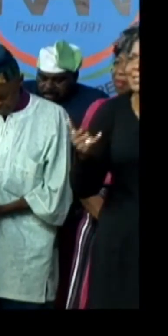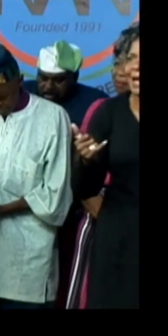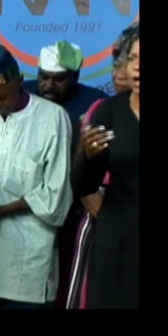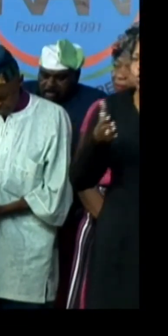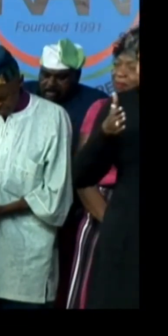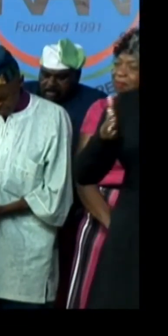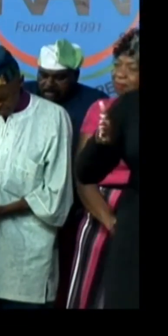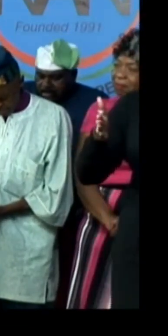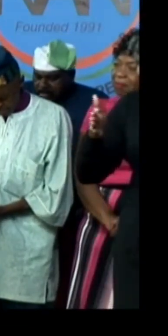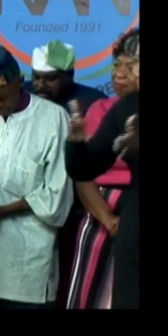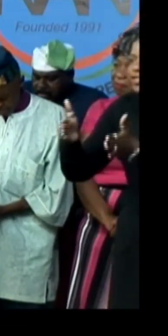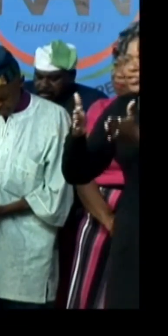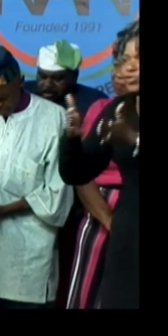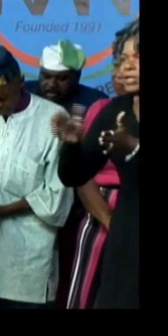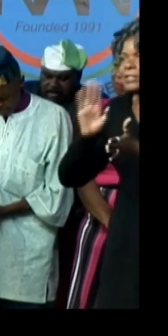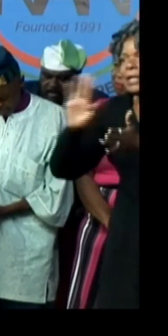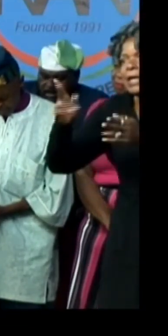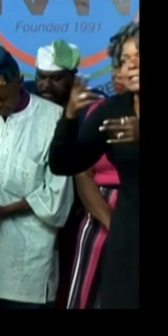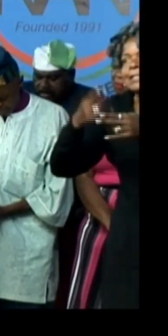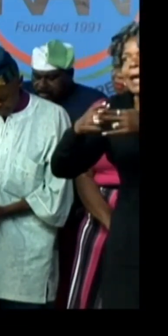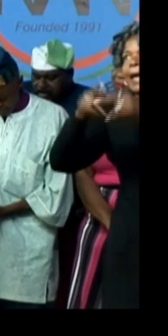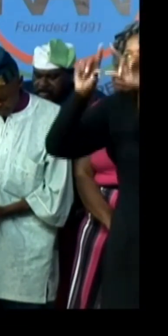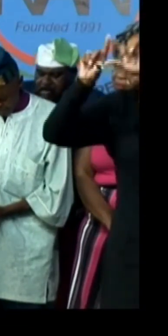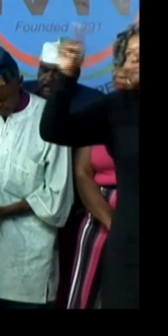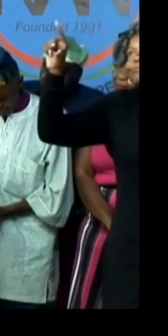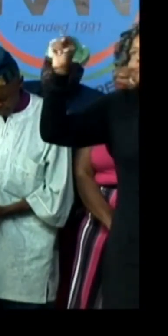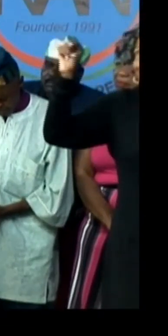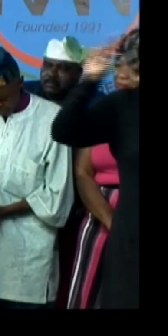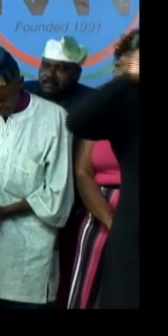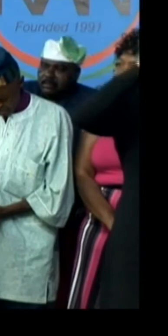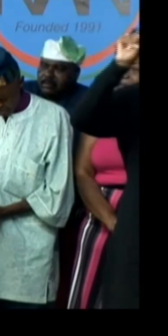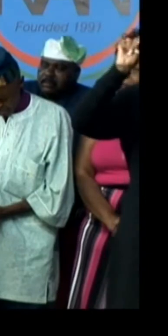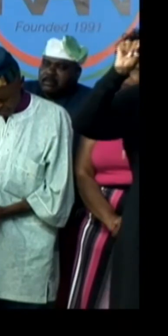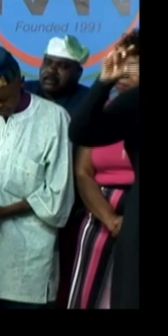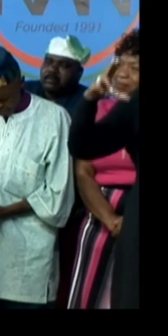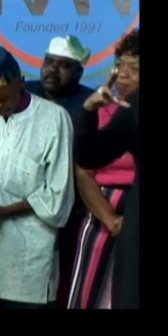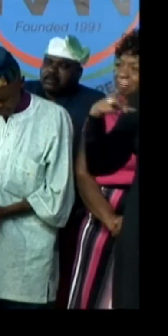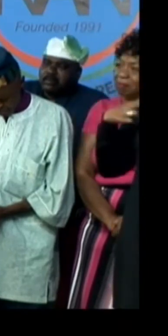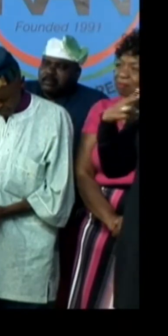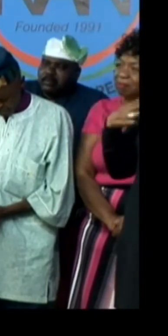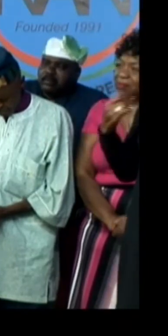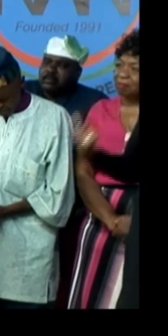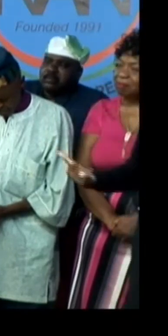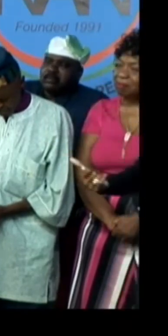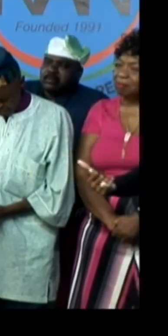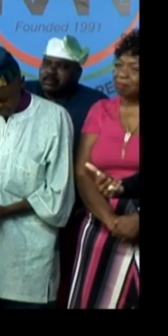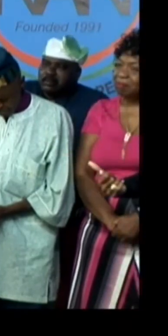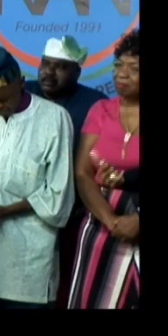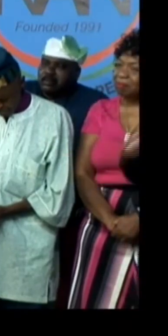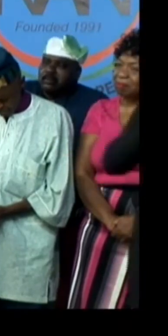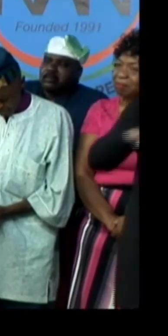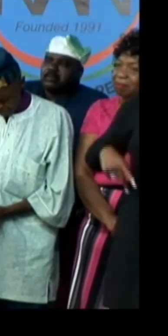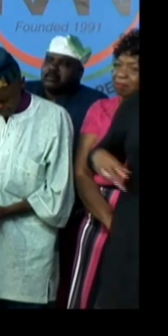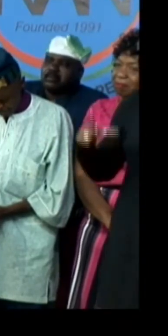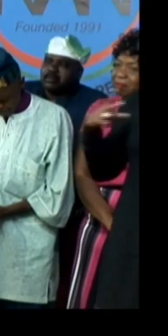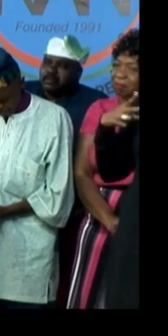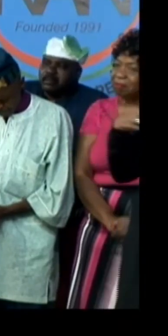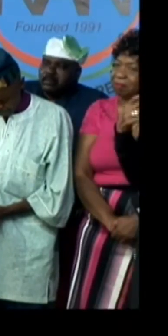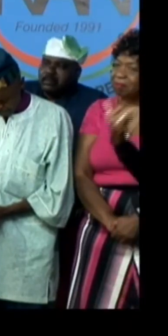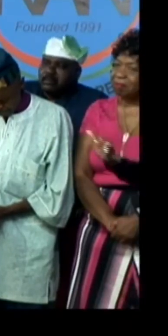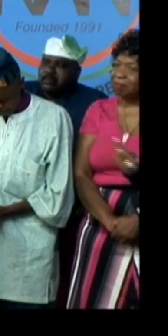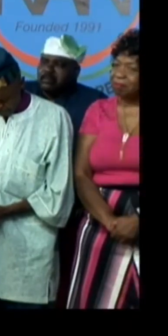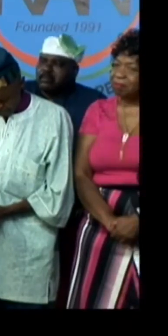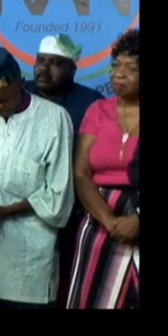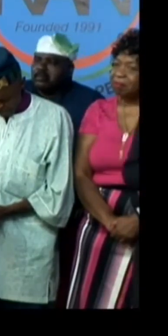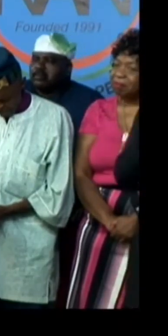River. The whole country closes for his birthday because he promised he'd give us eternal life. Who would